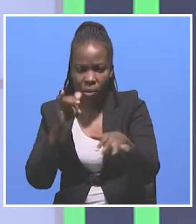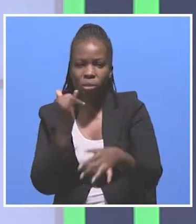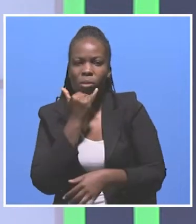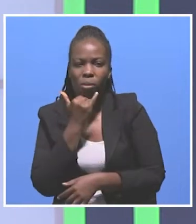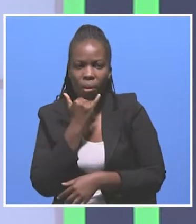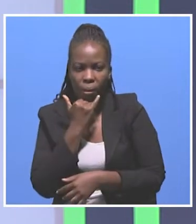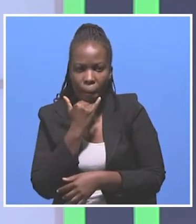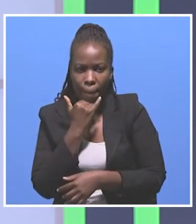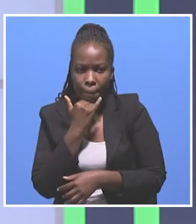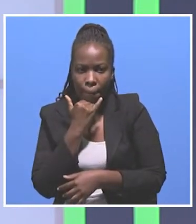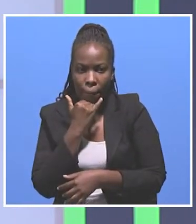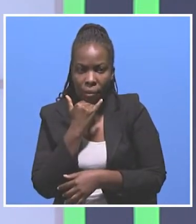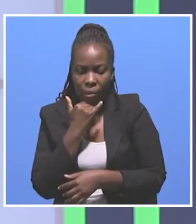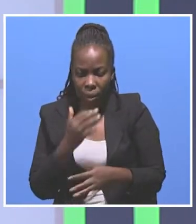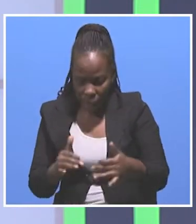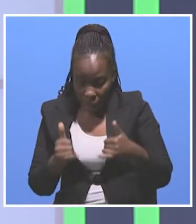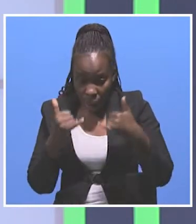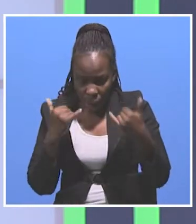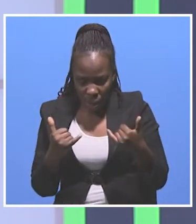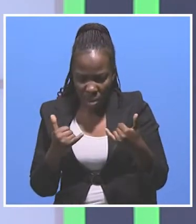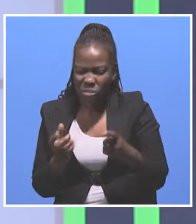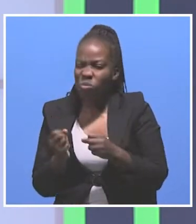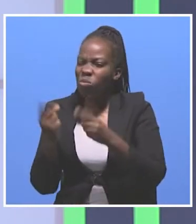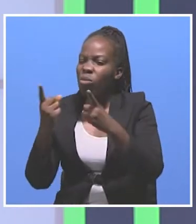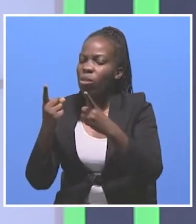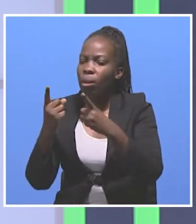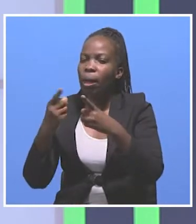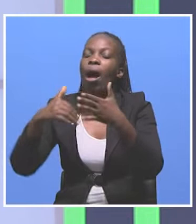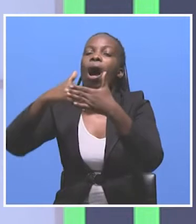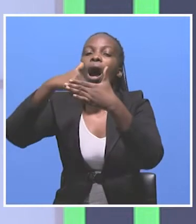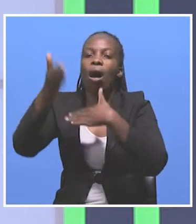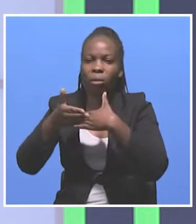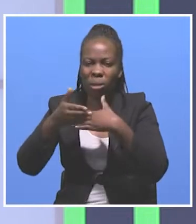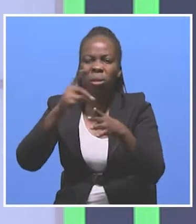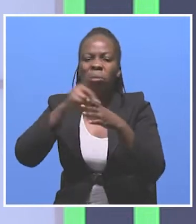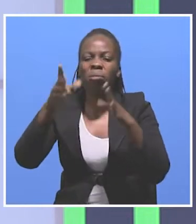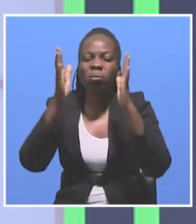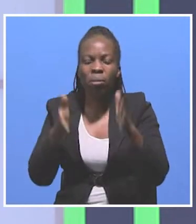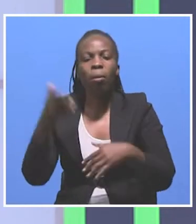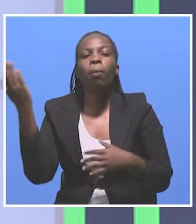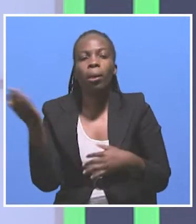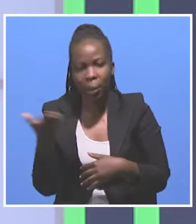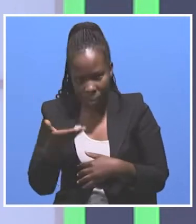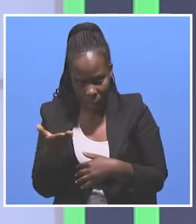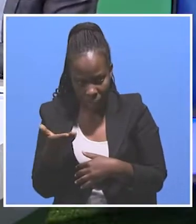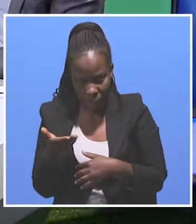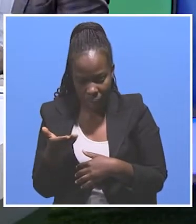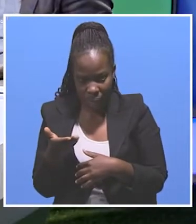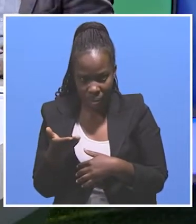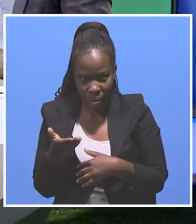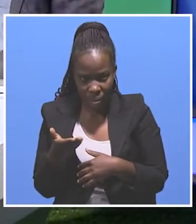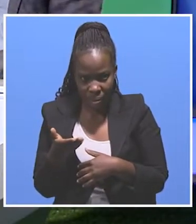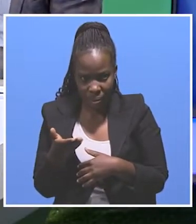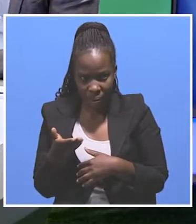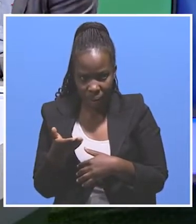you find that now it has gone beyond. She went to secure it where there are no questions, there are no counselings. It's just, oh,